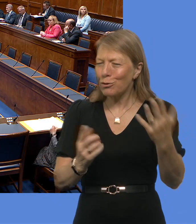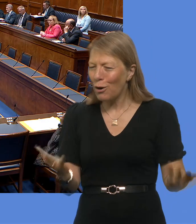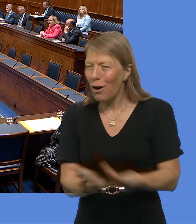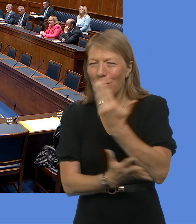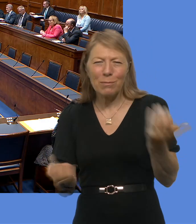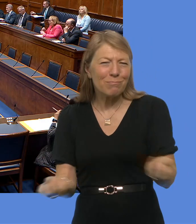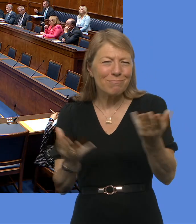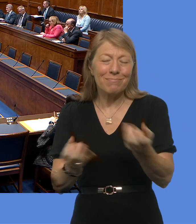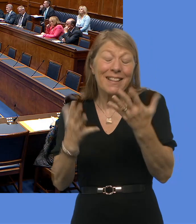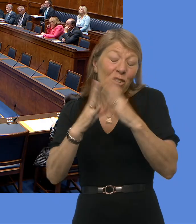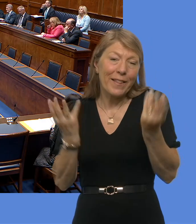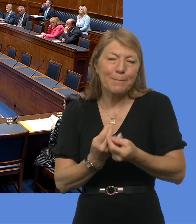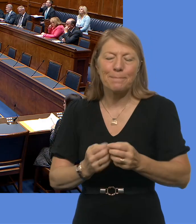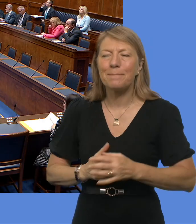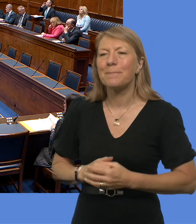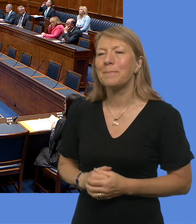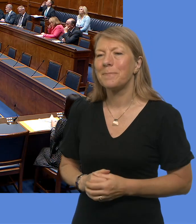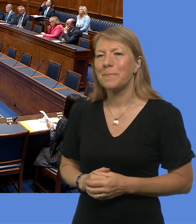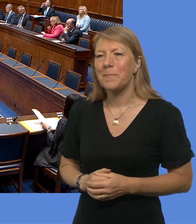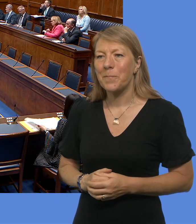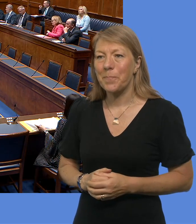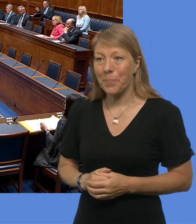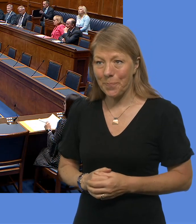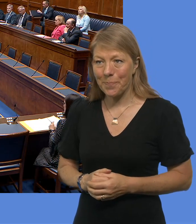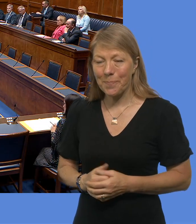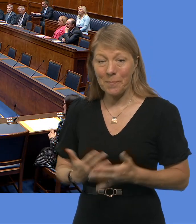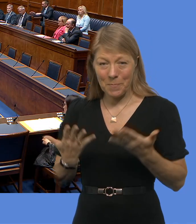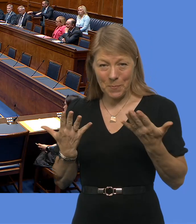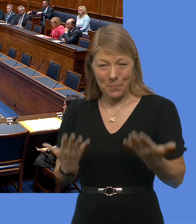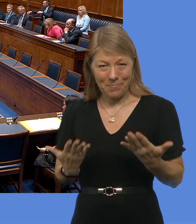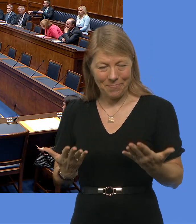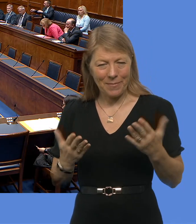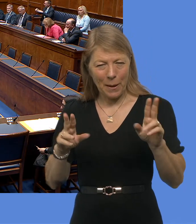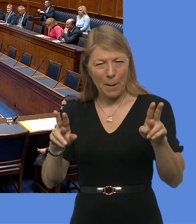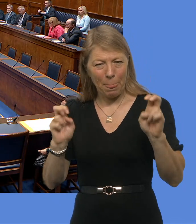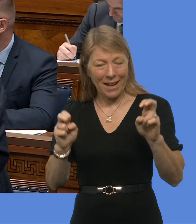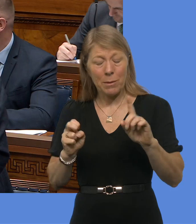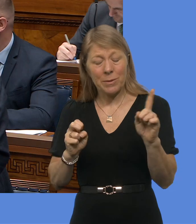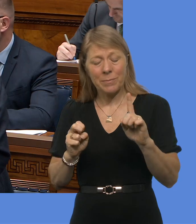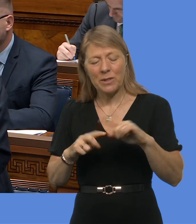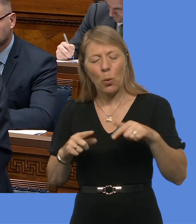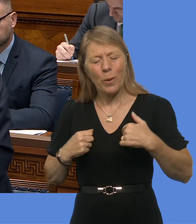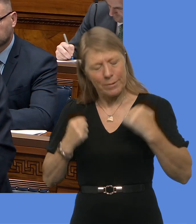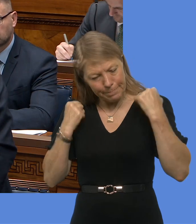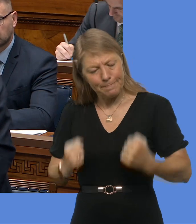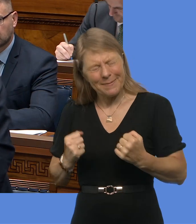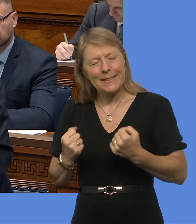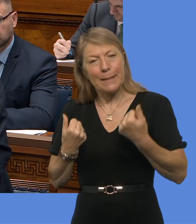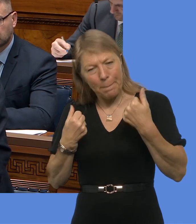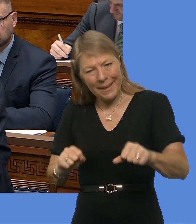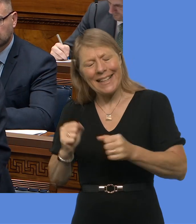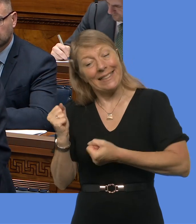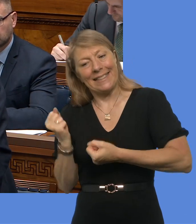Speaker, Deputy First Minister, the theme of our opposition day today is delivery. So can I ask, when will we see an Irish Language